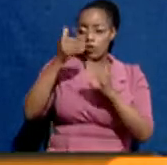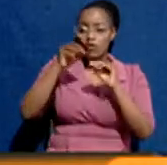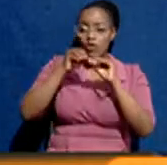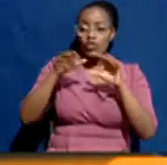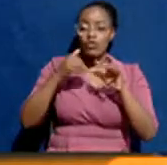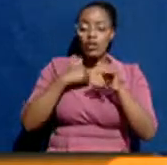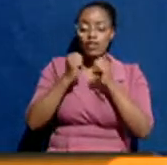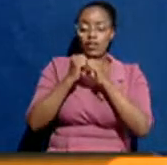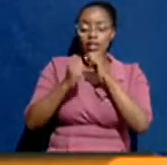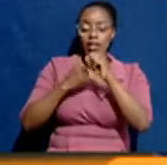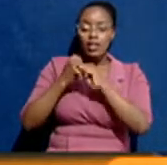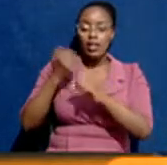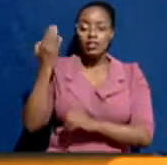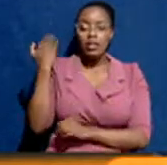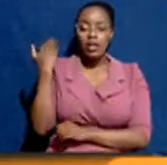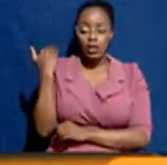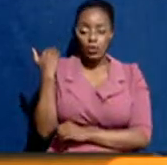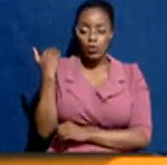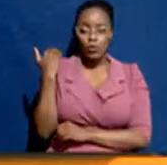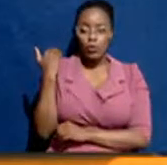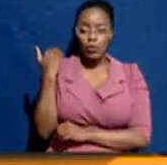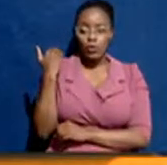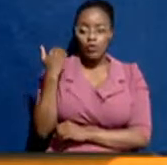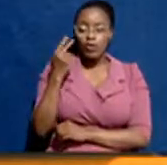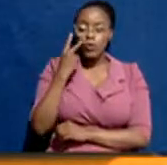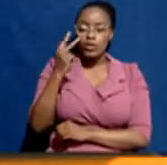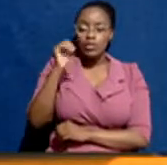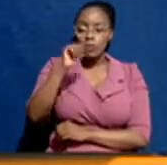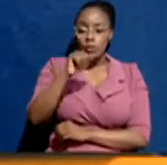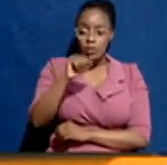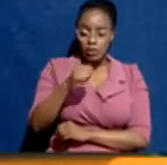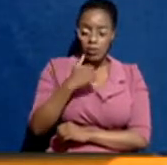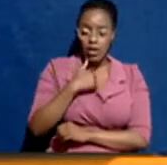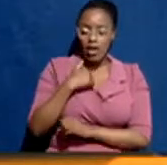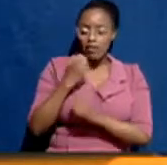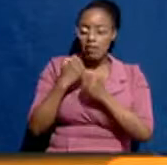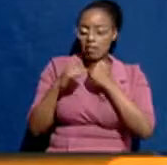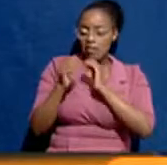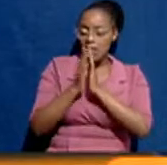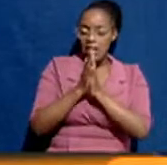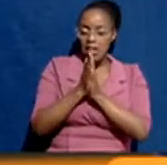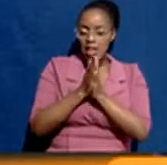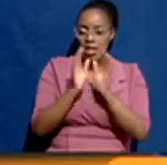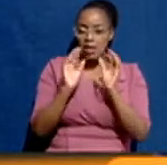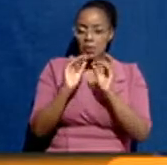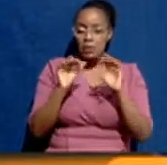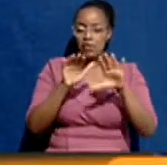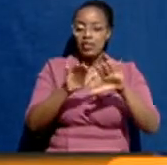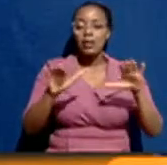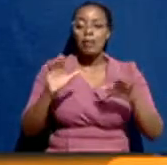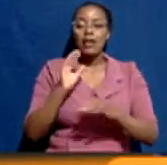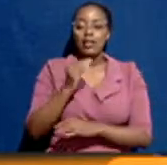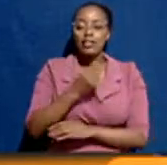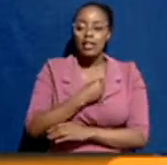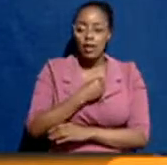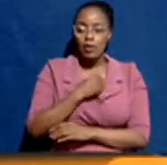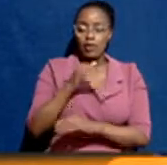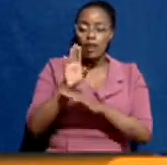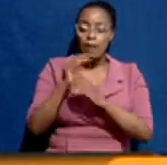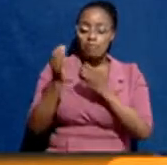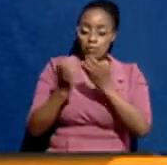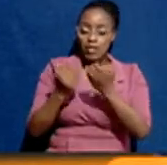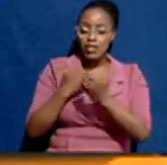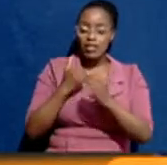10 years back, you could see there were no vibrancy in our markets. There was no